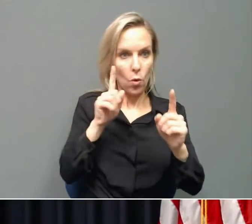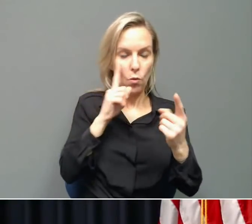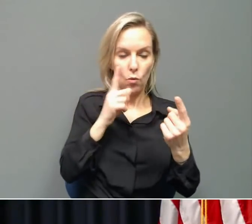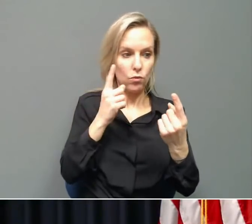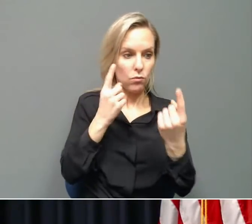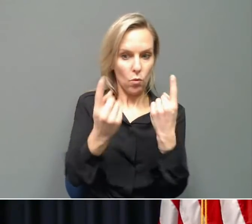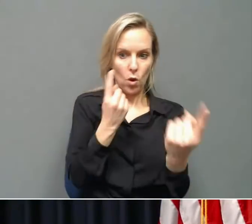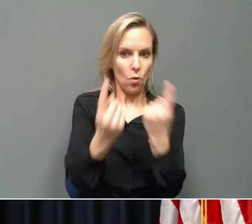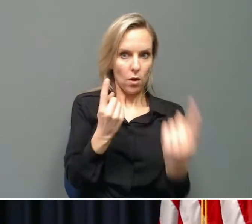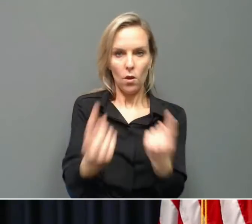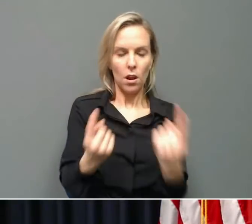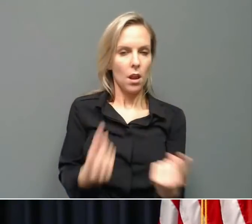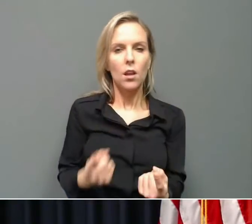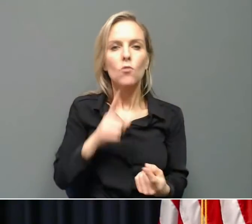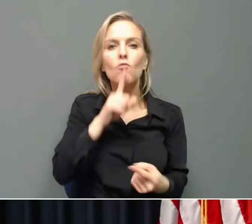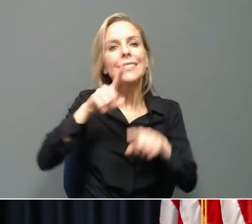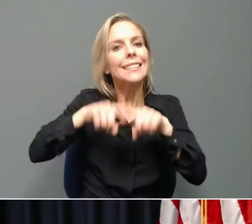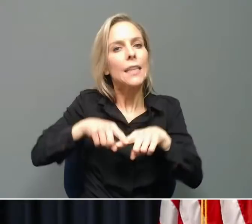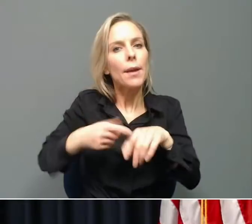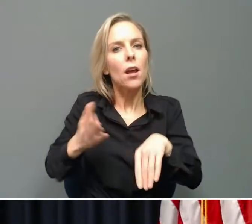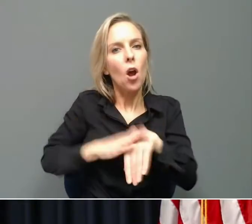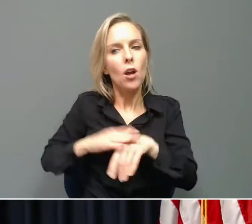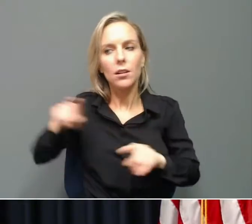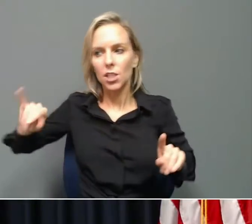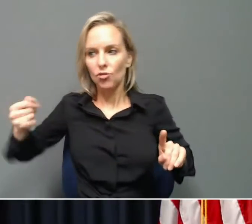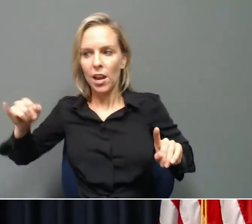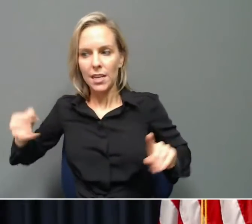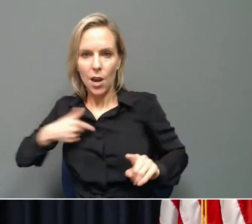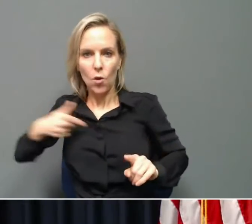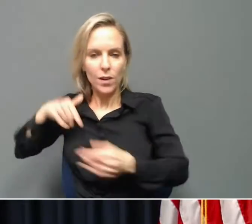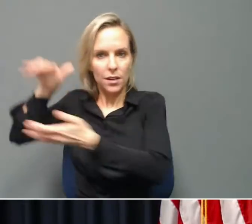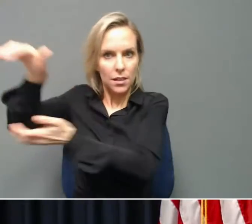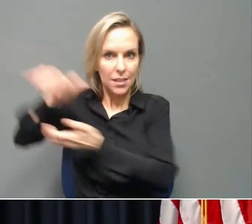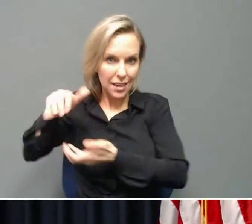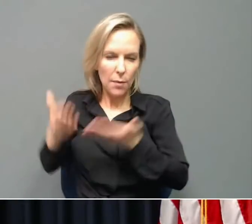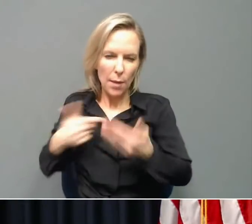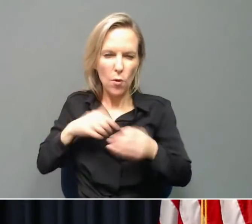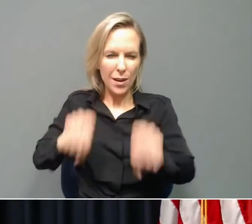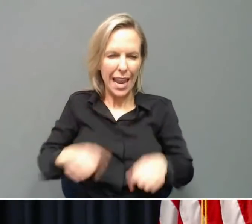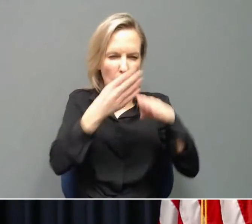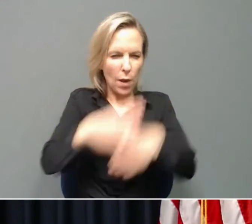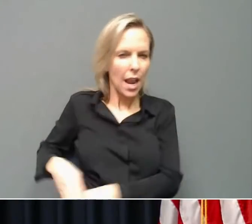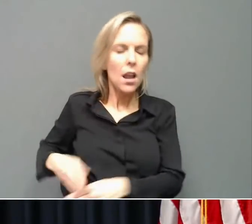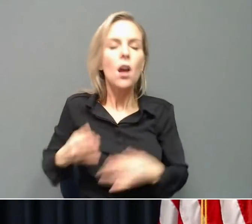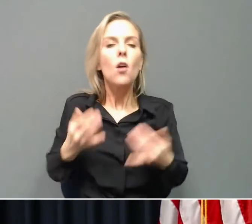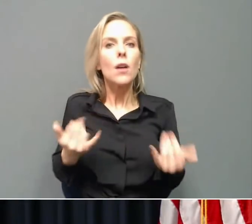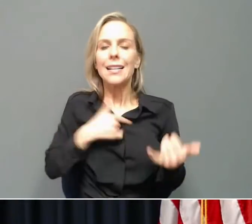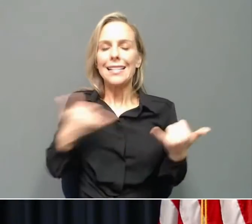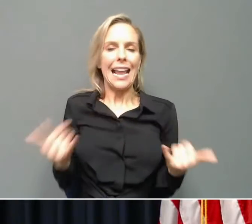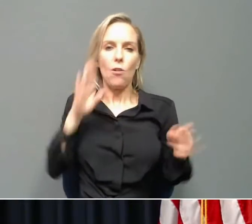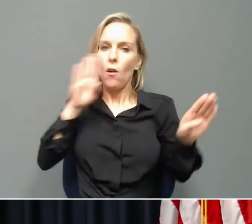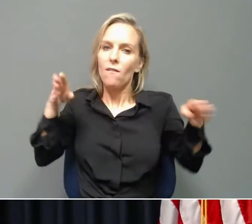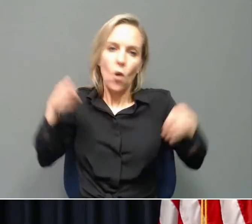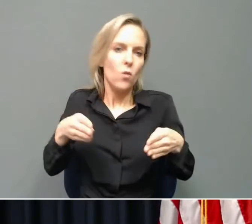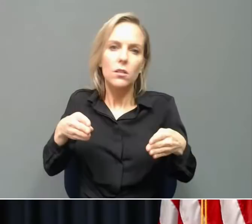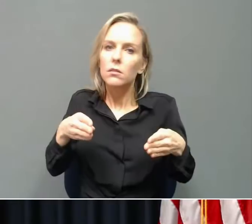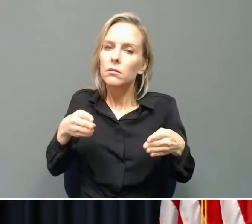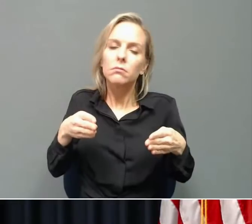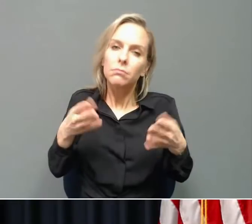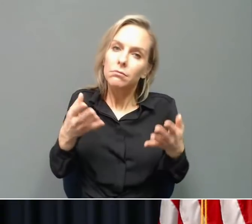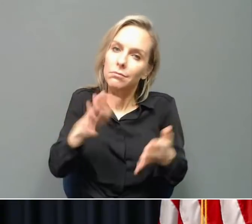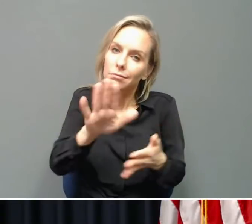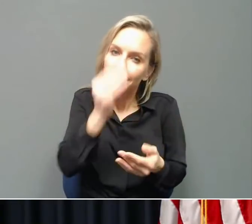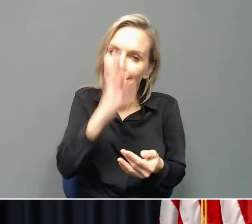on the amount of J&J there is. We may be able to break that out in the future, but again, we're so focused, rightfully so, on the